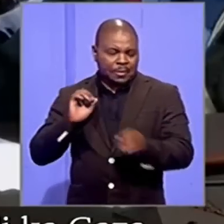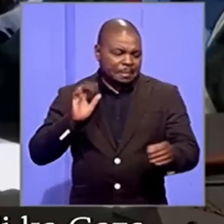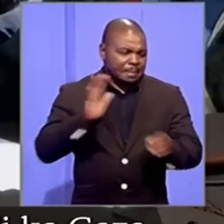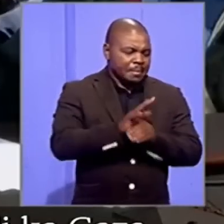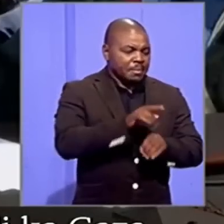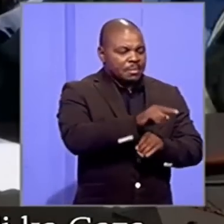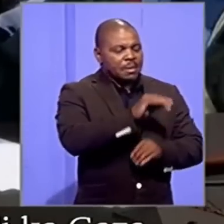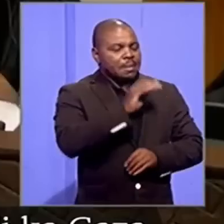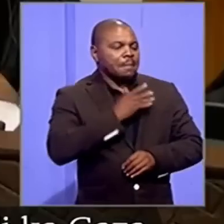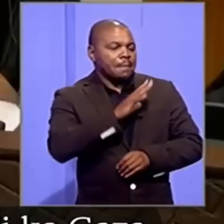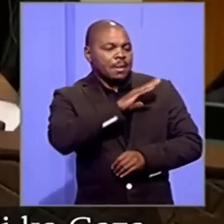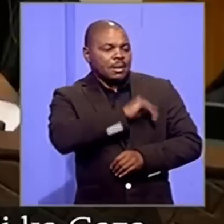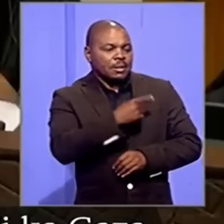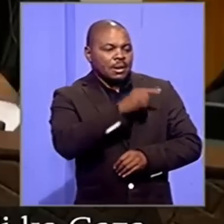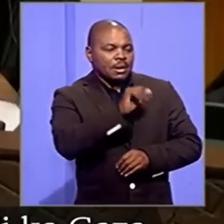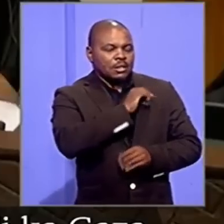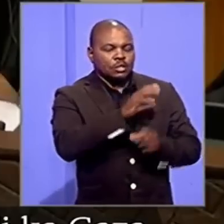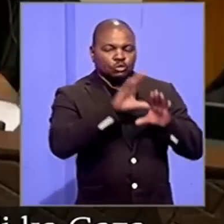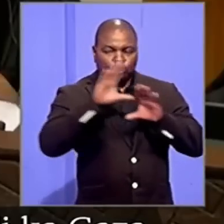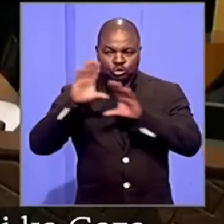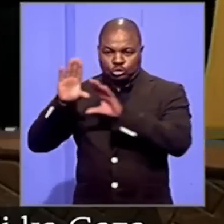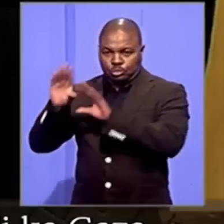a Mapalestina ka Gaza.